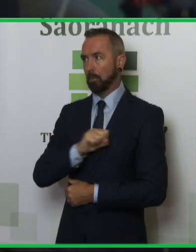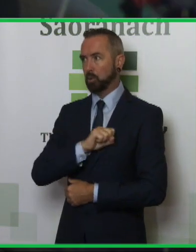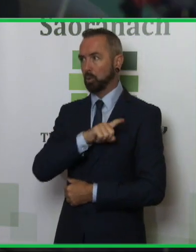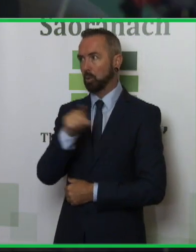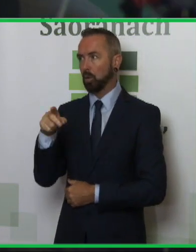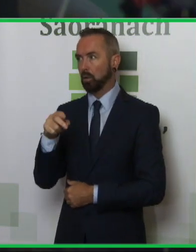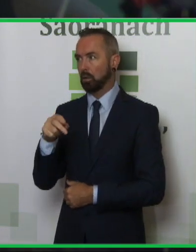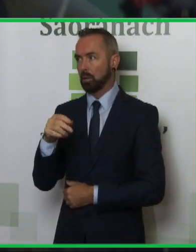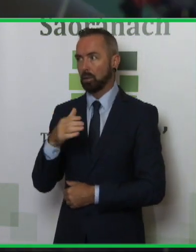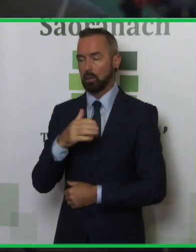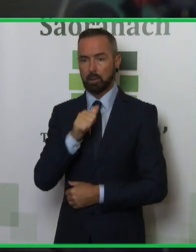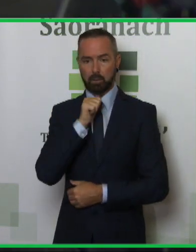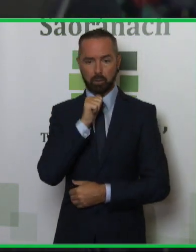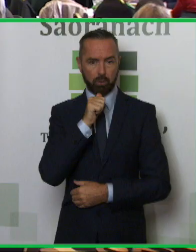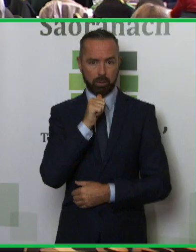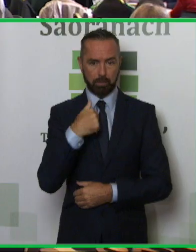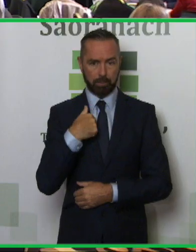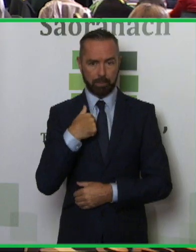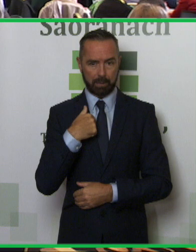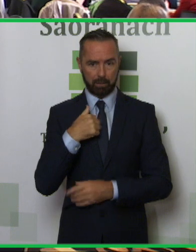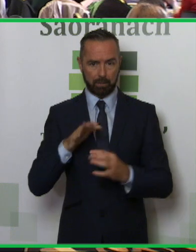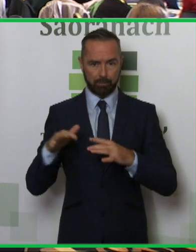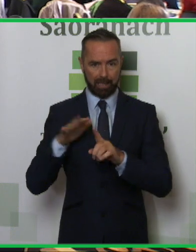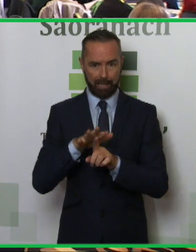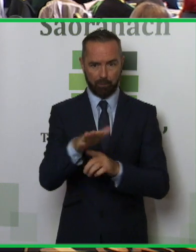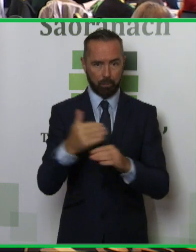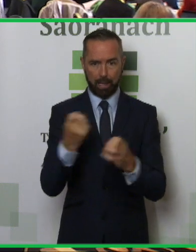of this process. Thank you very much.